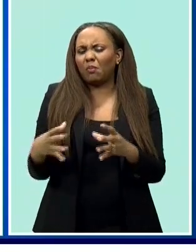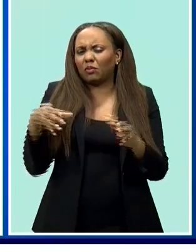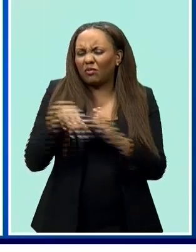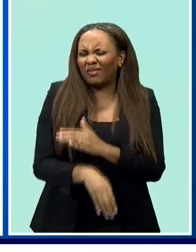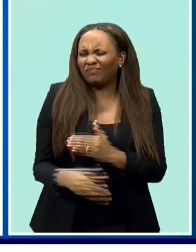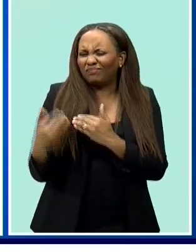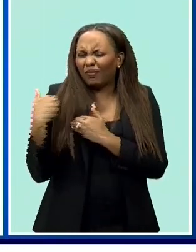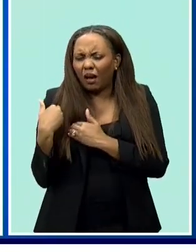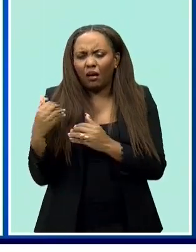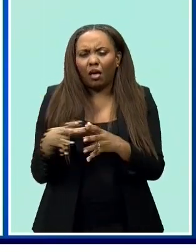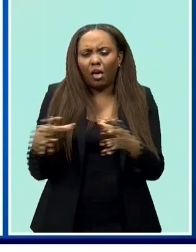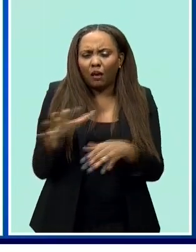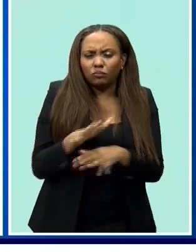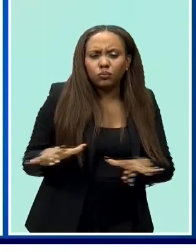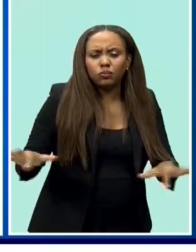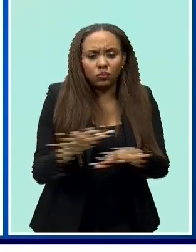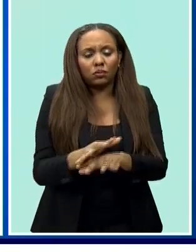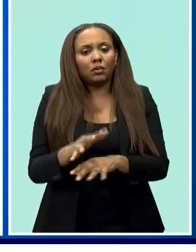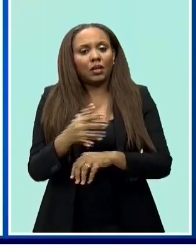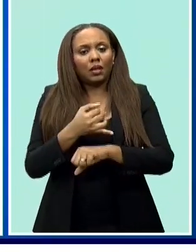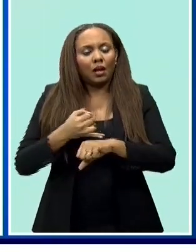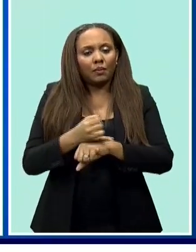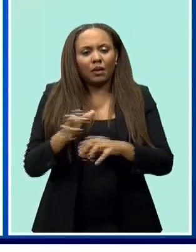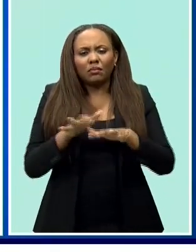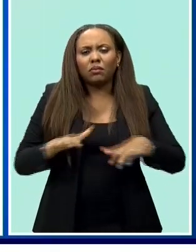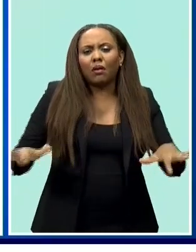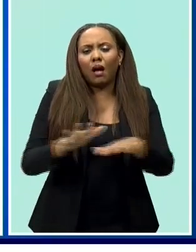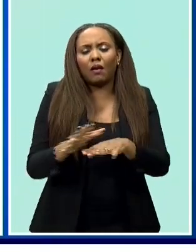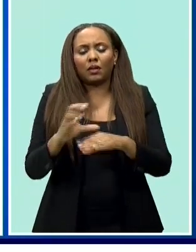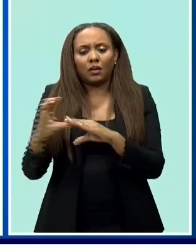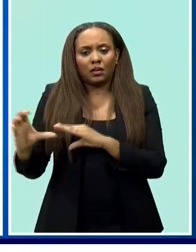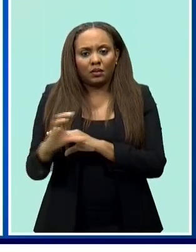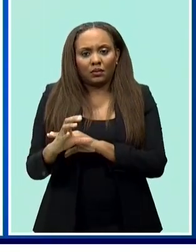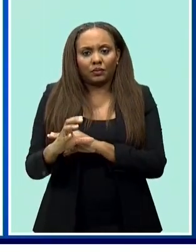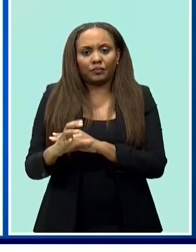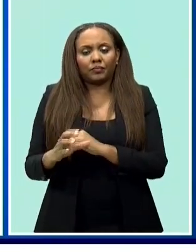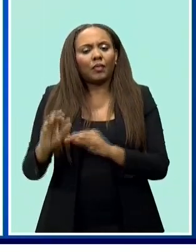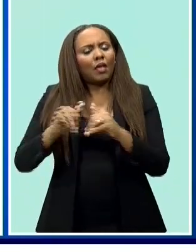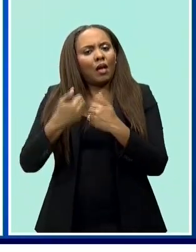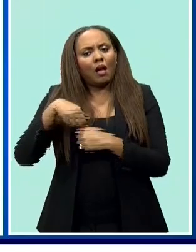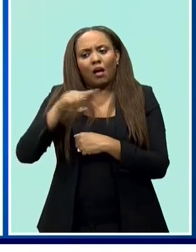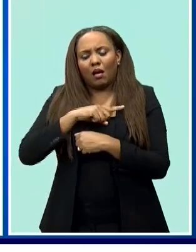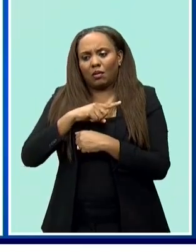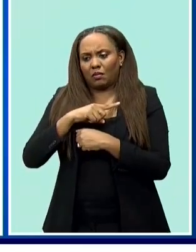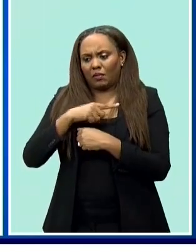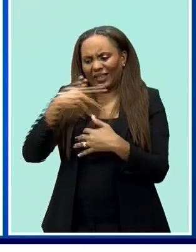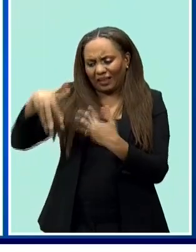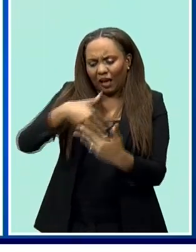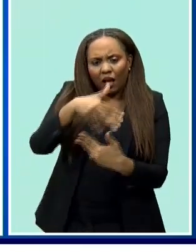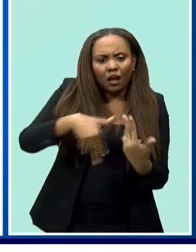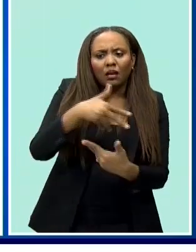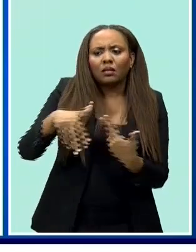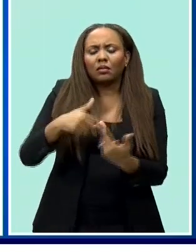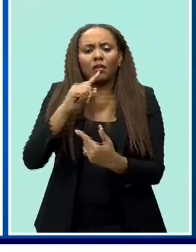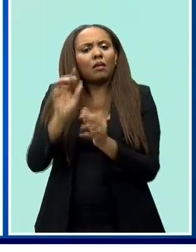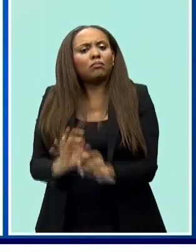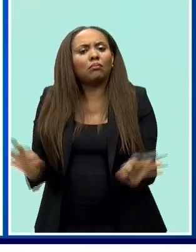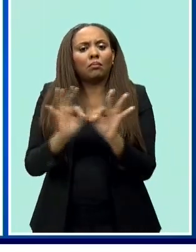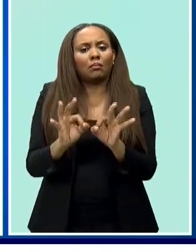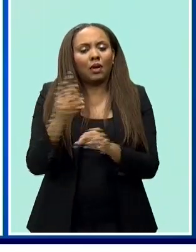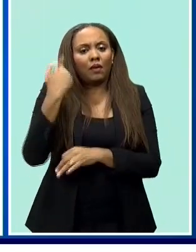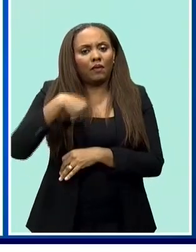our citizens and residents. The regional approach to each other is critical to providing a